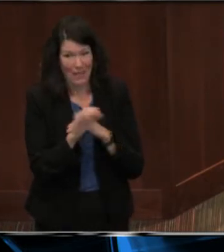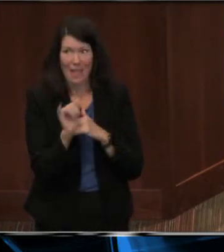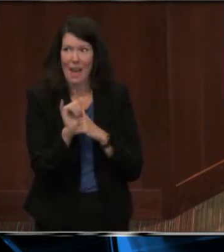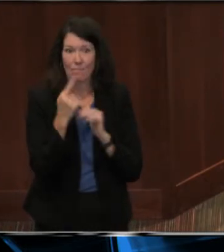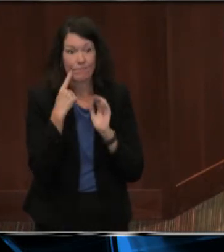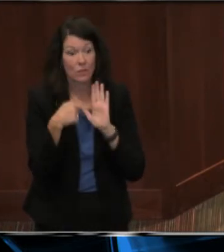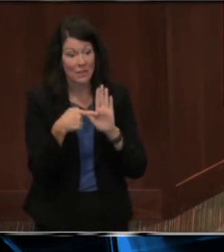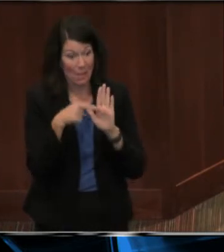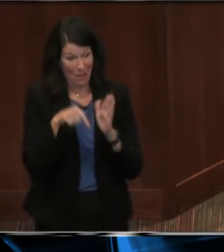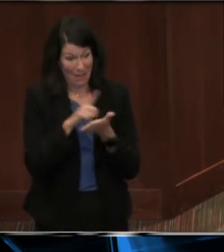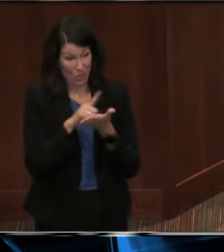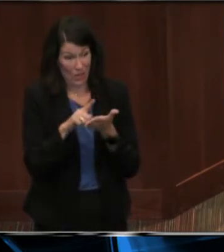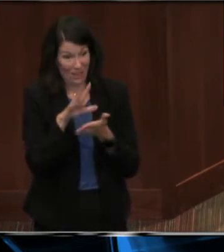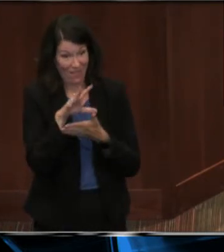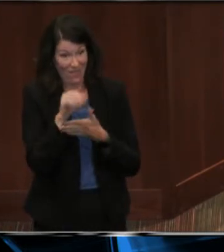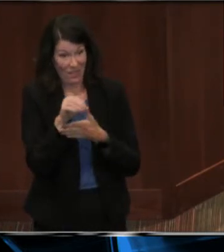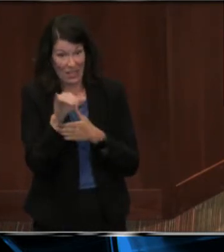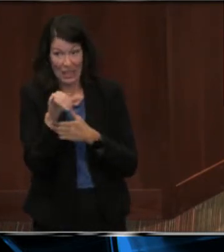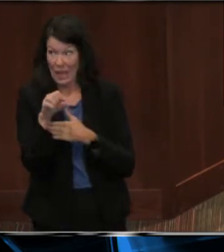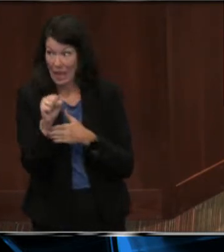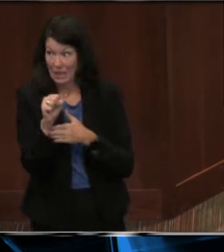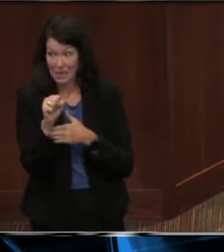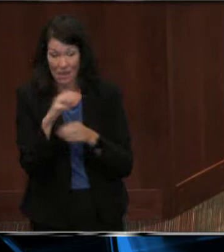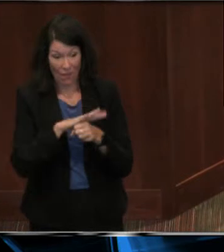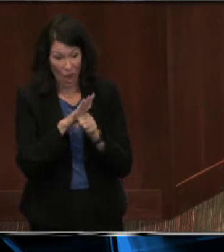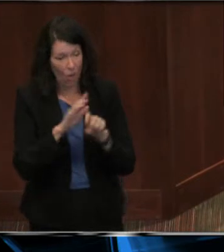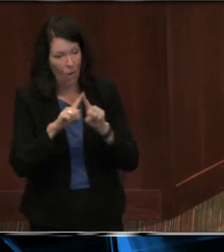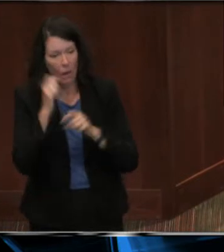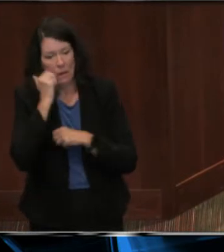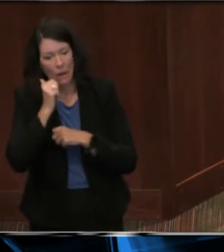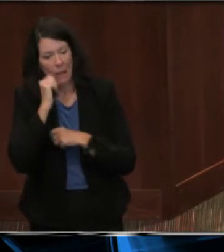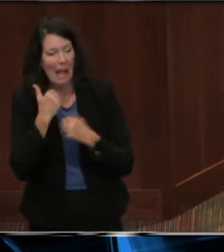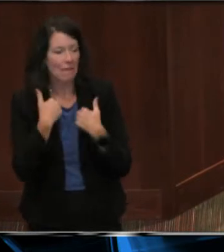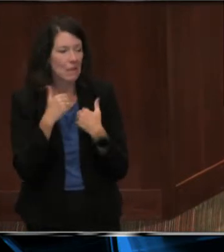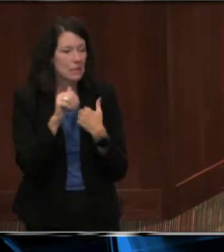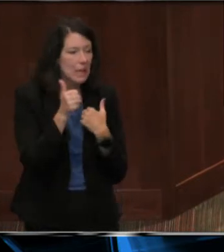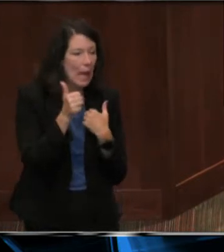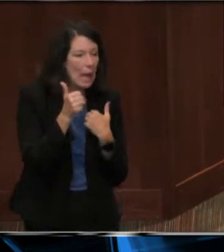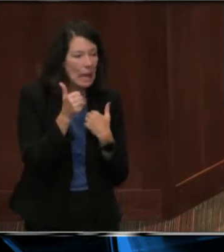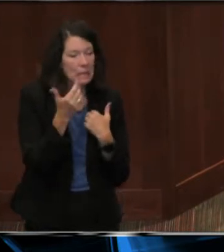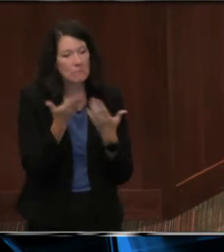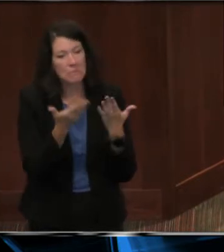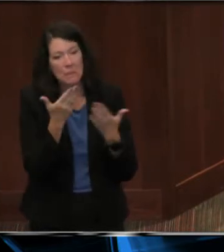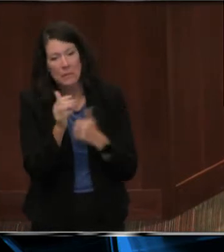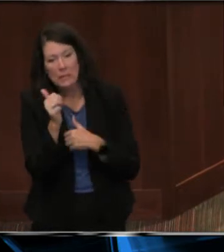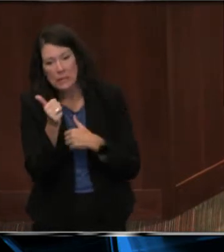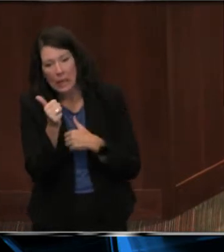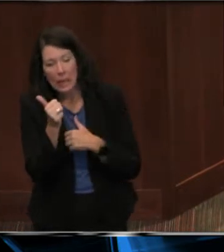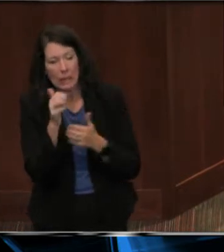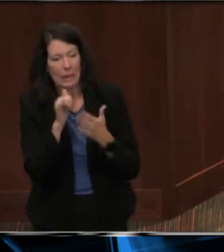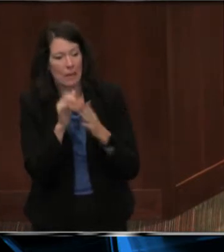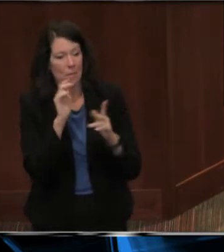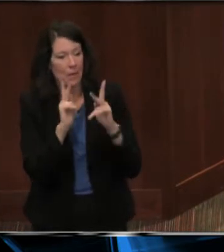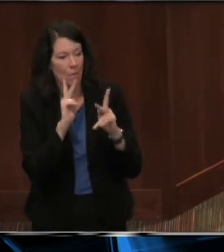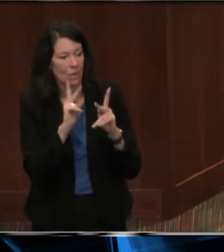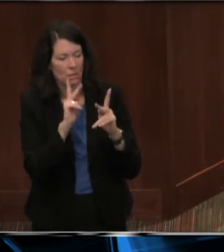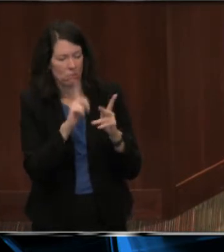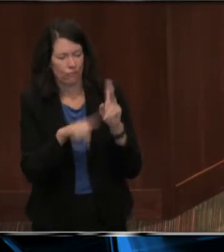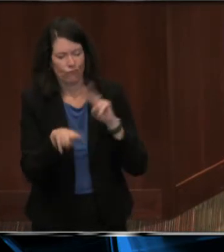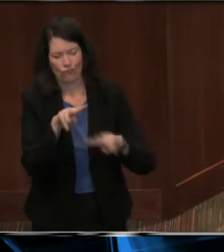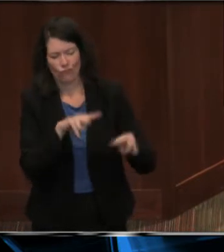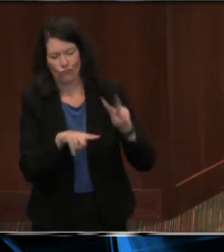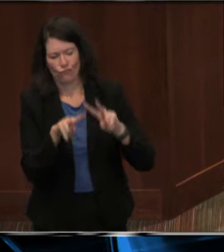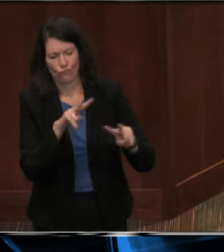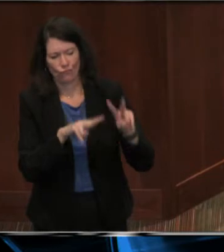week, 50 cases of COVID, but they daily will have 10 or so who are people under investigations,